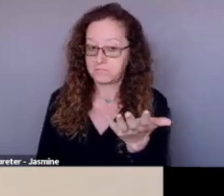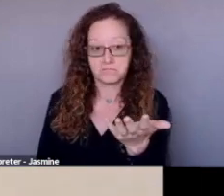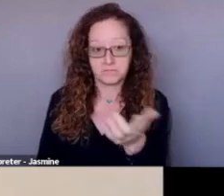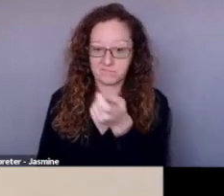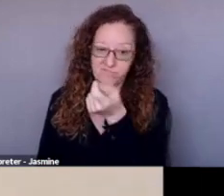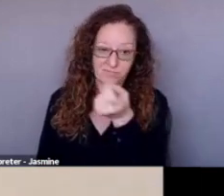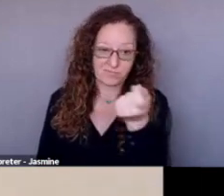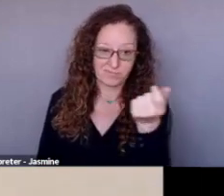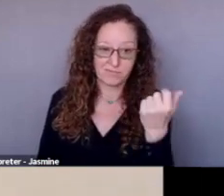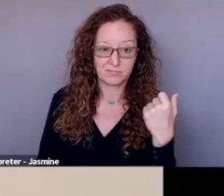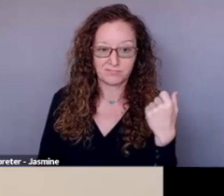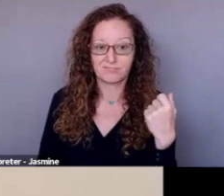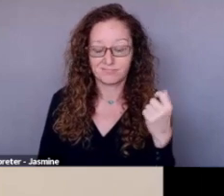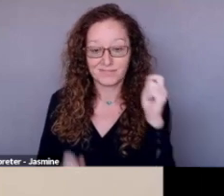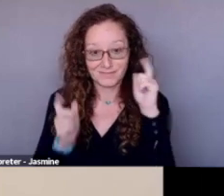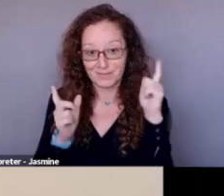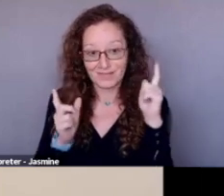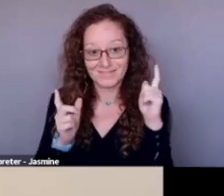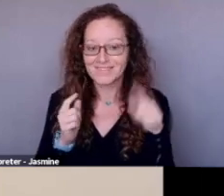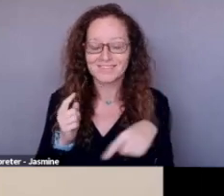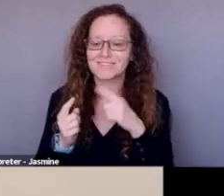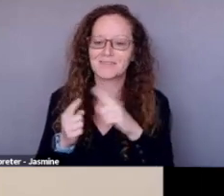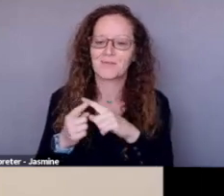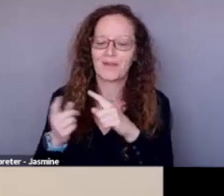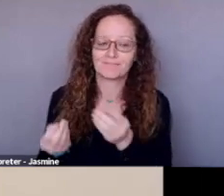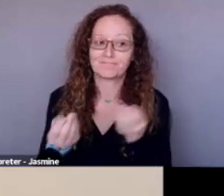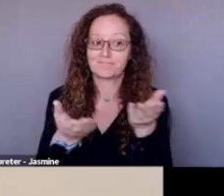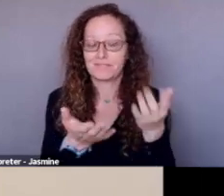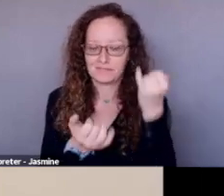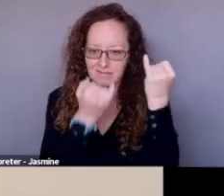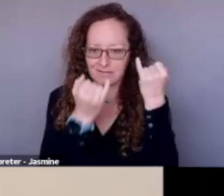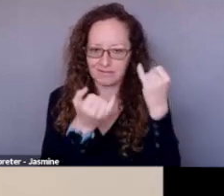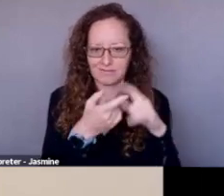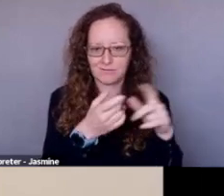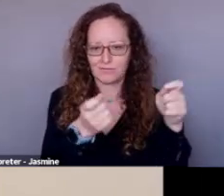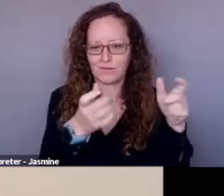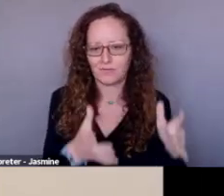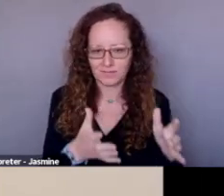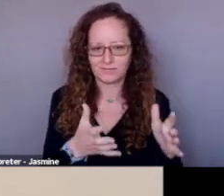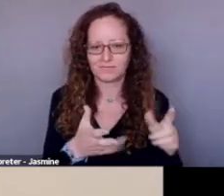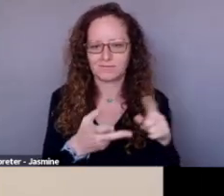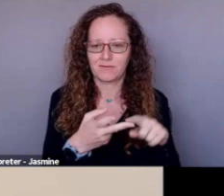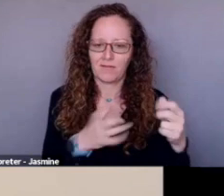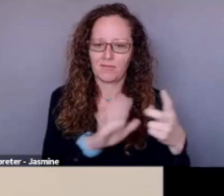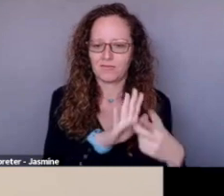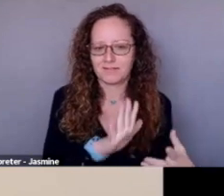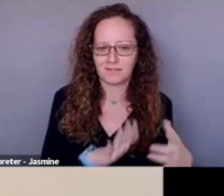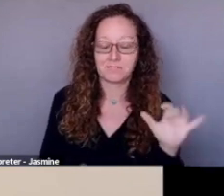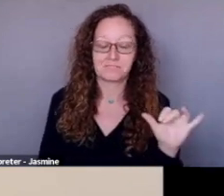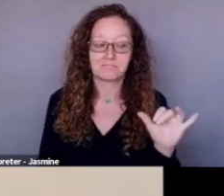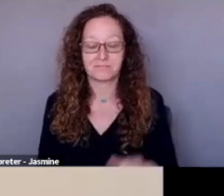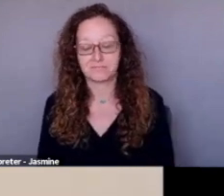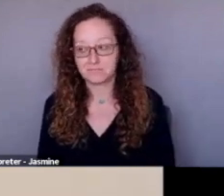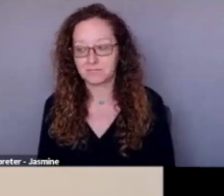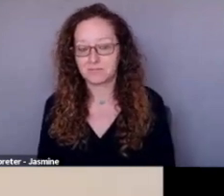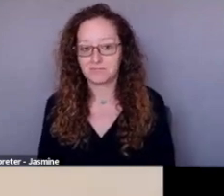little when they would present their ideas to a director and other designers. So